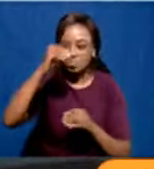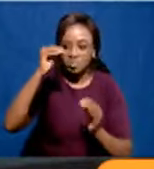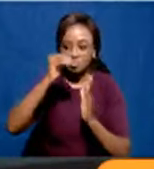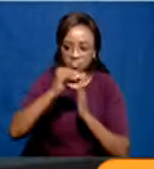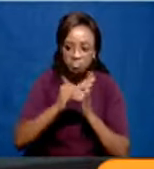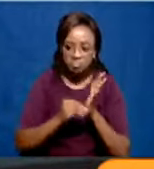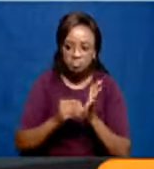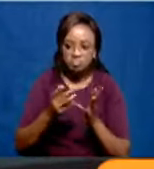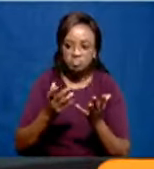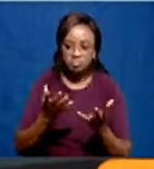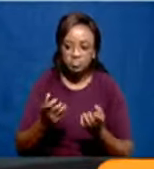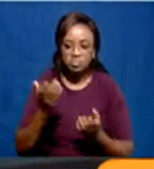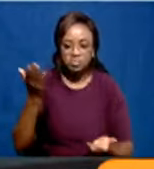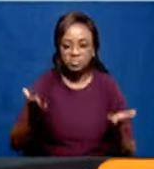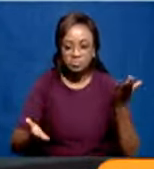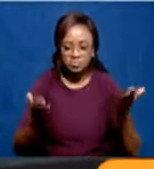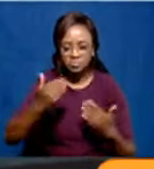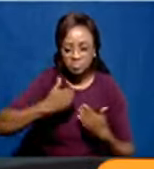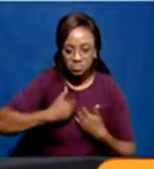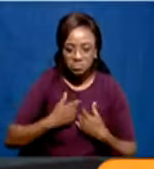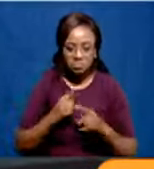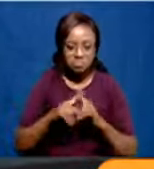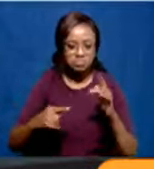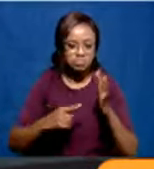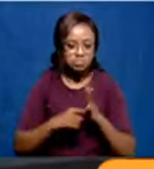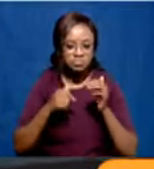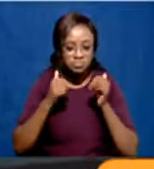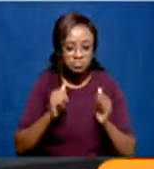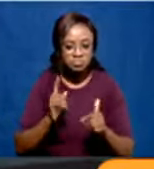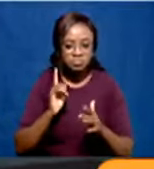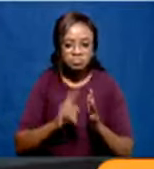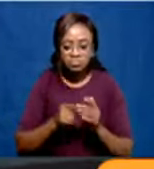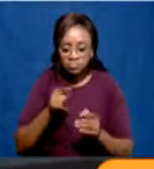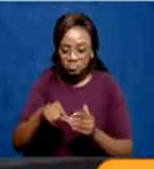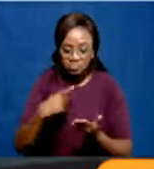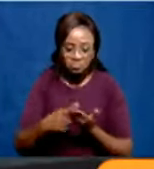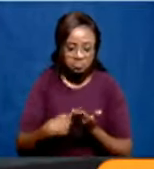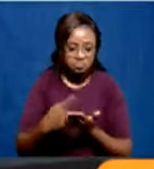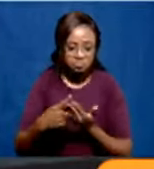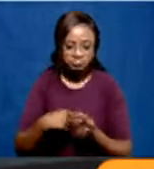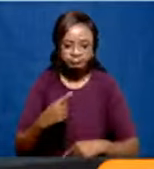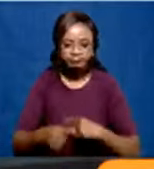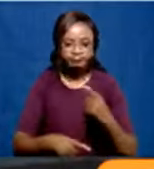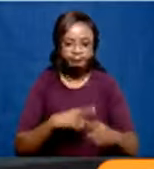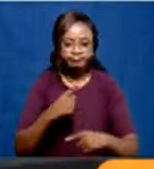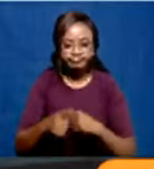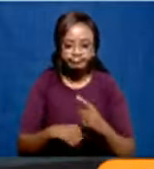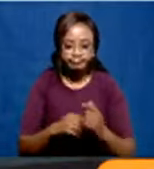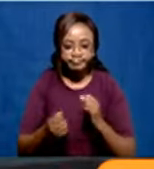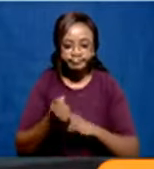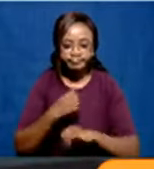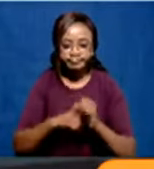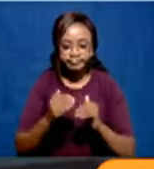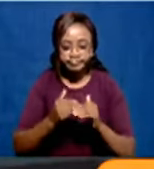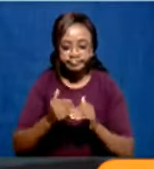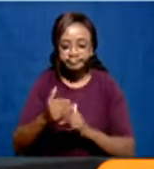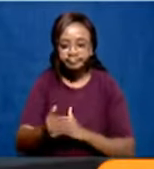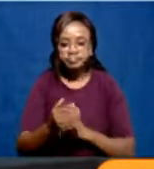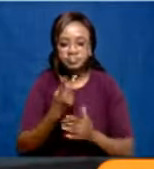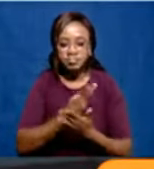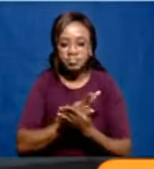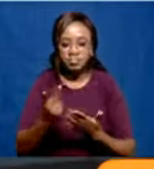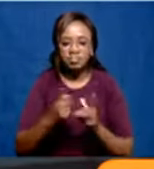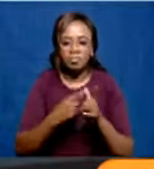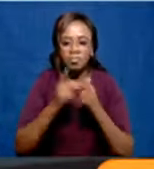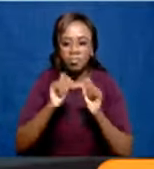balance which has to be found. So, but the good thing is this robust conversation needs to continue aggressively and actively for the next 2 weeks for us to be able to come up with